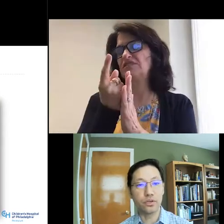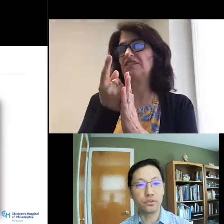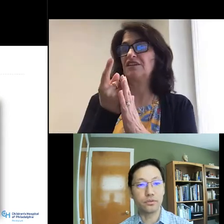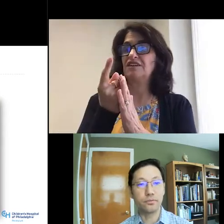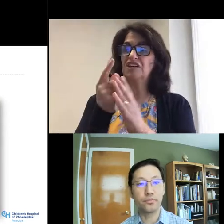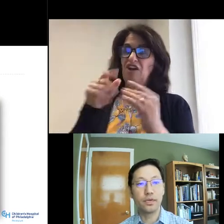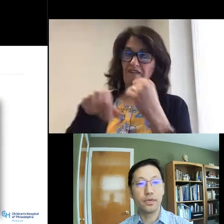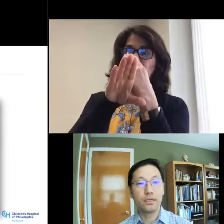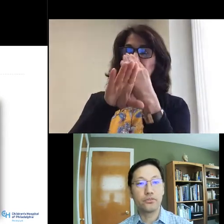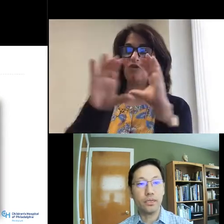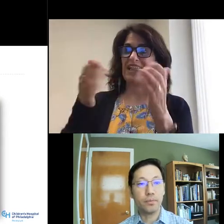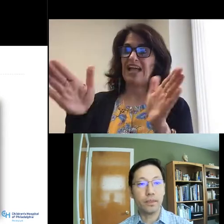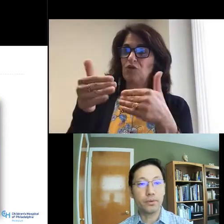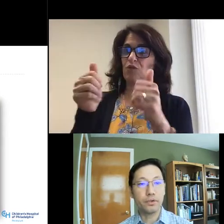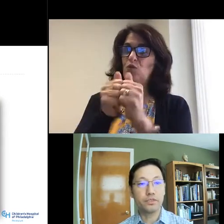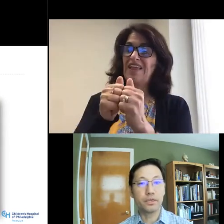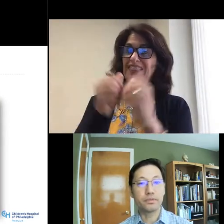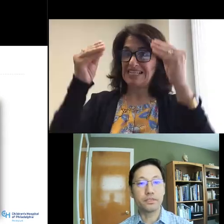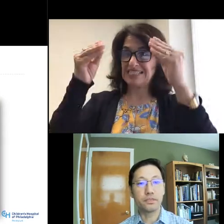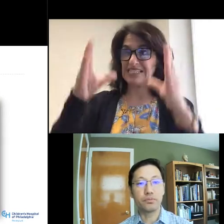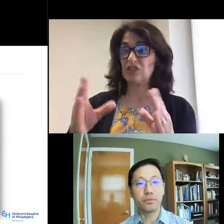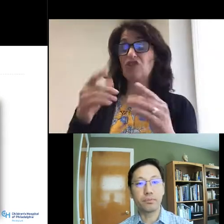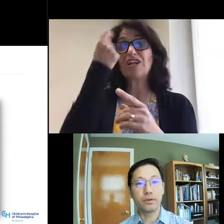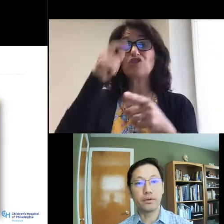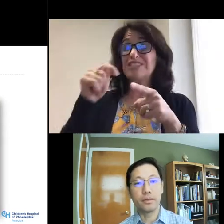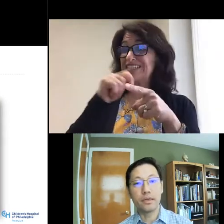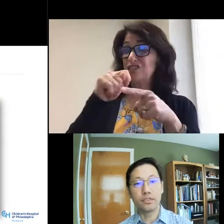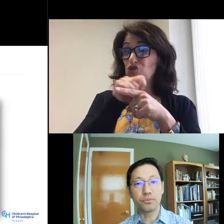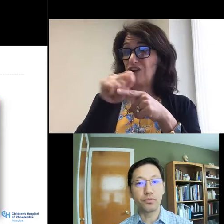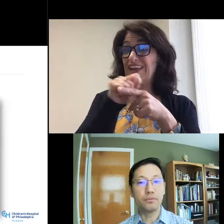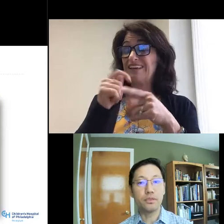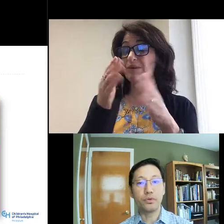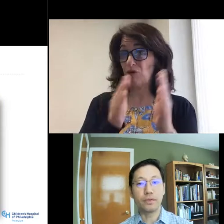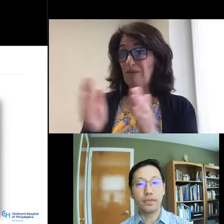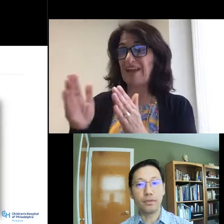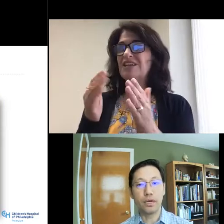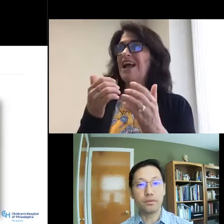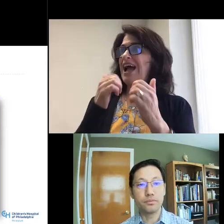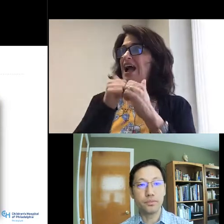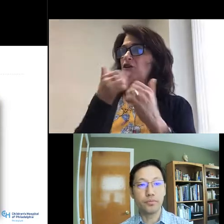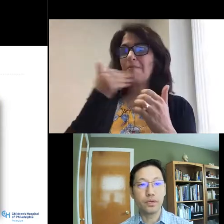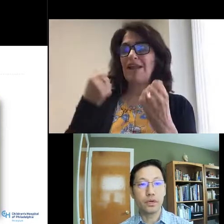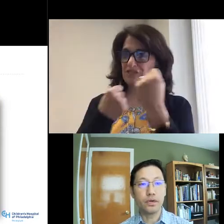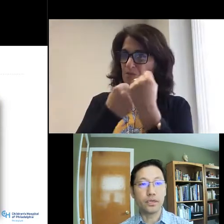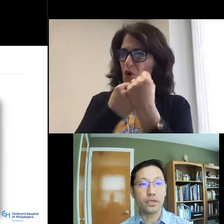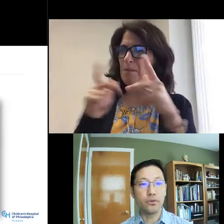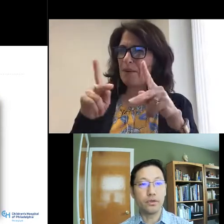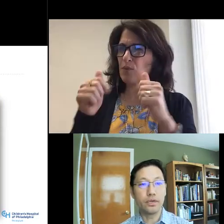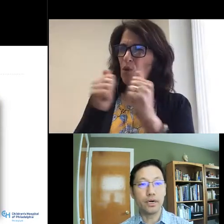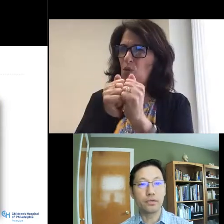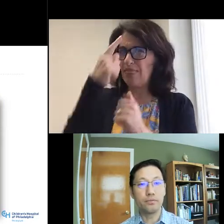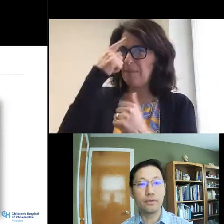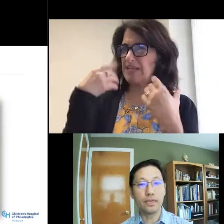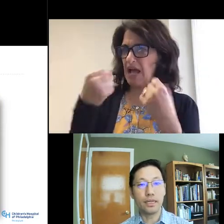with the instructor. The training prepares participants to be better support people with mental health problems. You